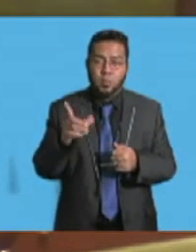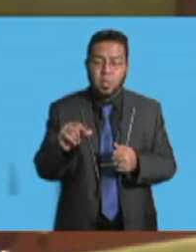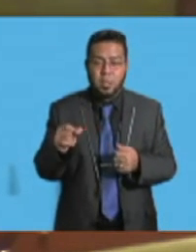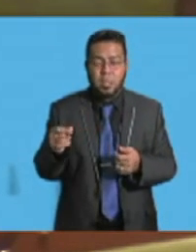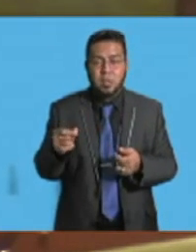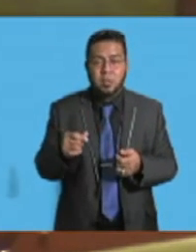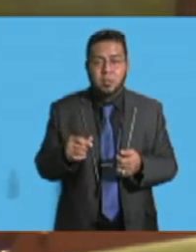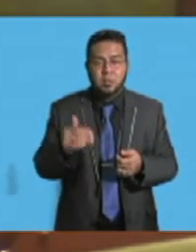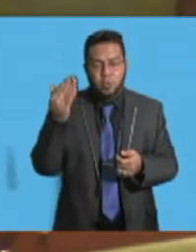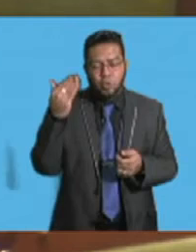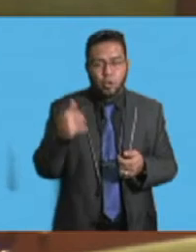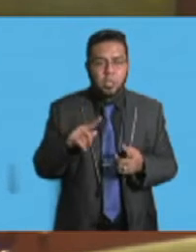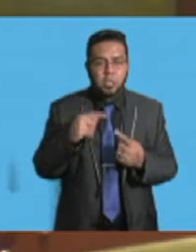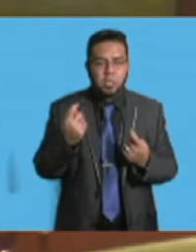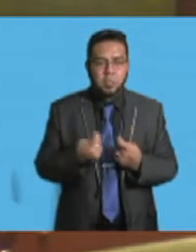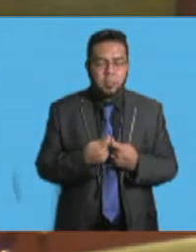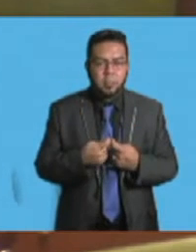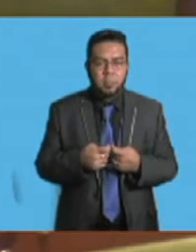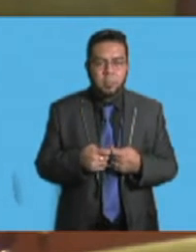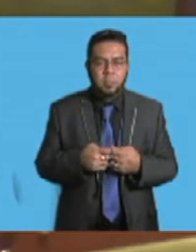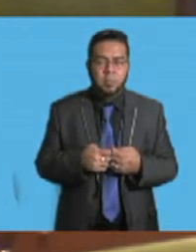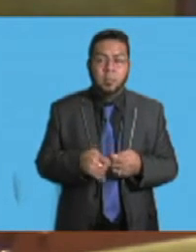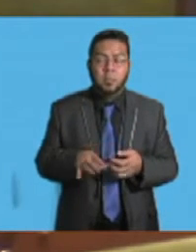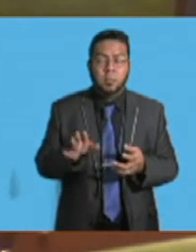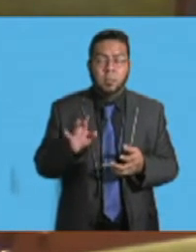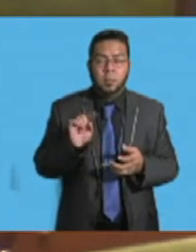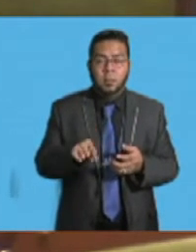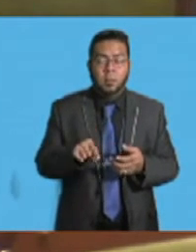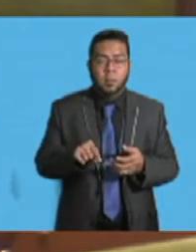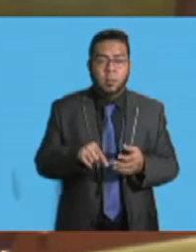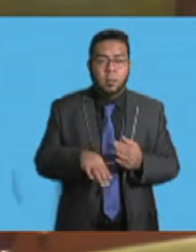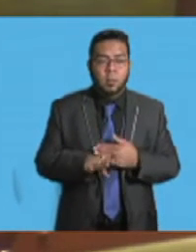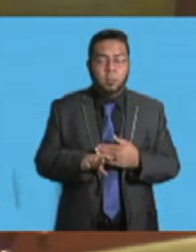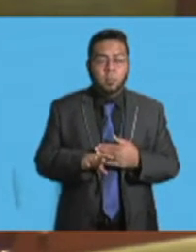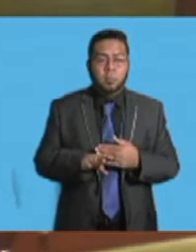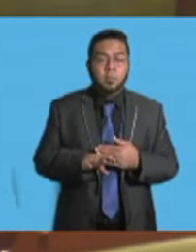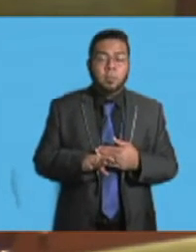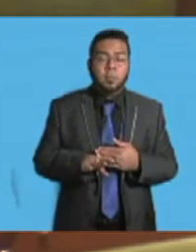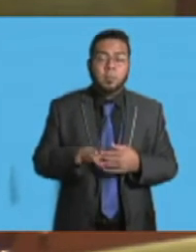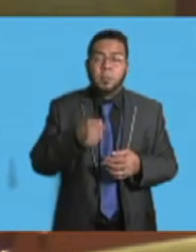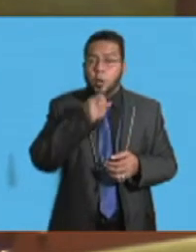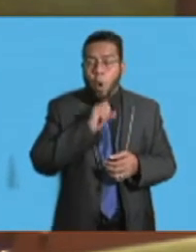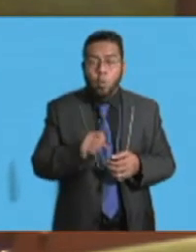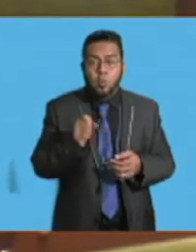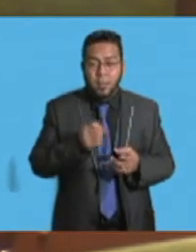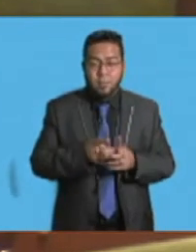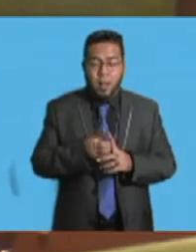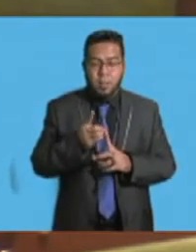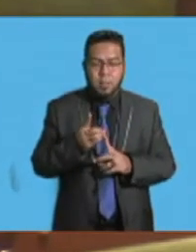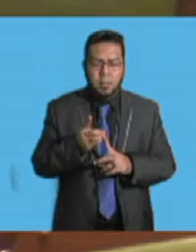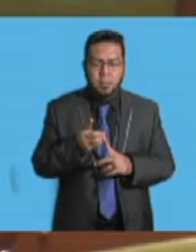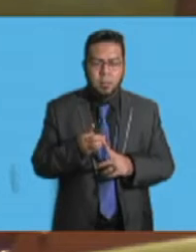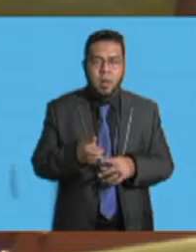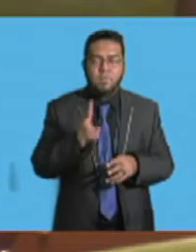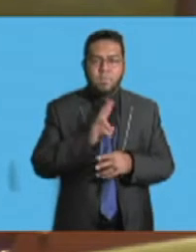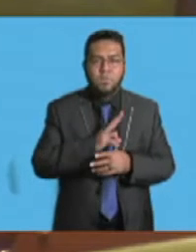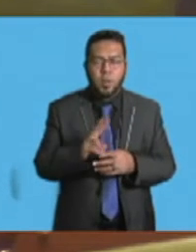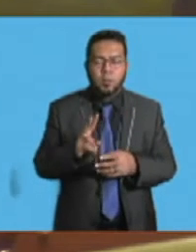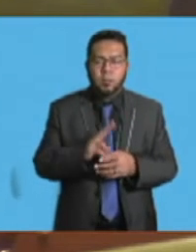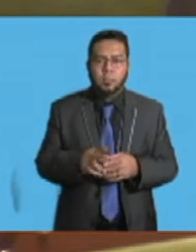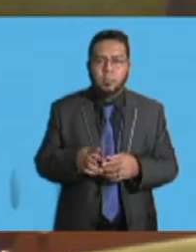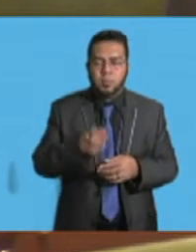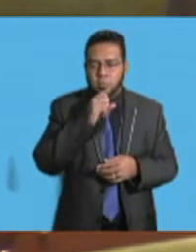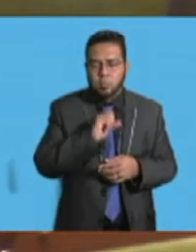long-term solutions in the face of this crisis in the dairy industry. Goat development, Madam Speaker, volume of goat production